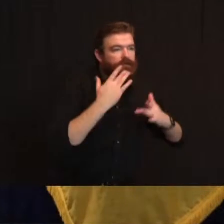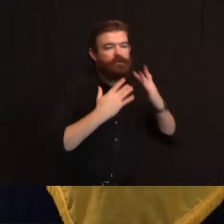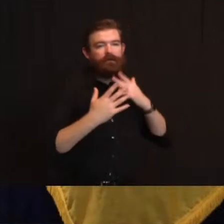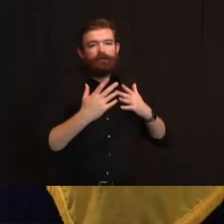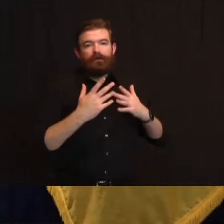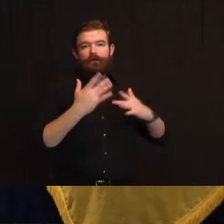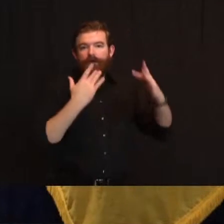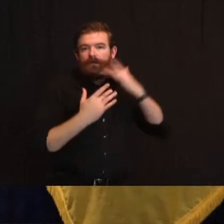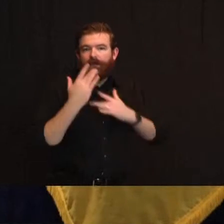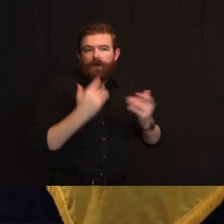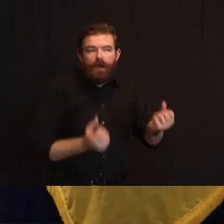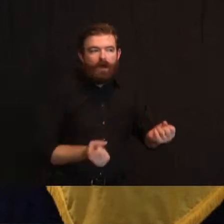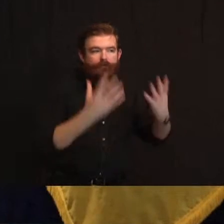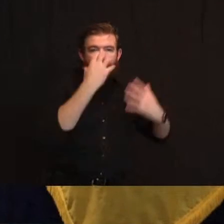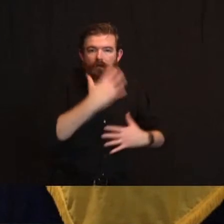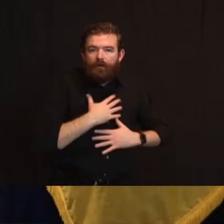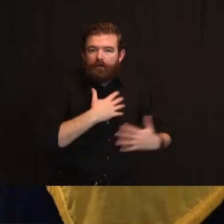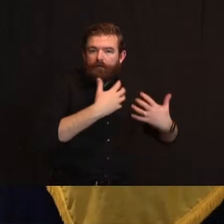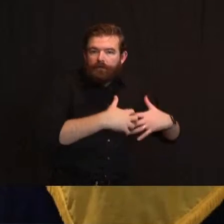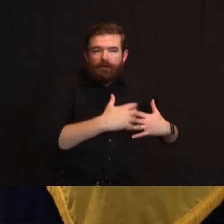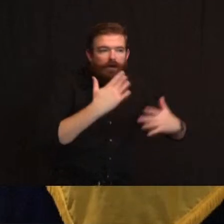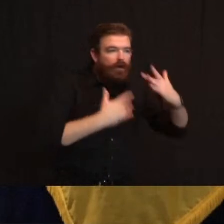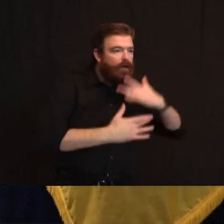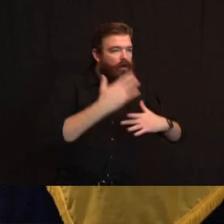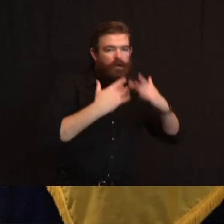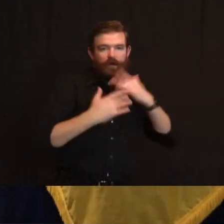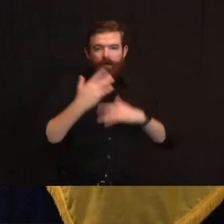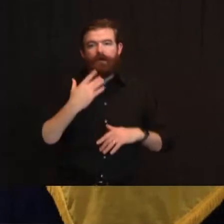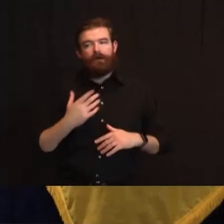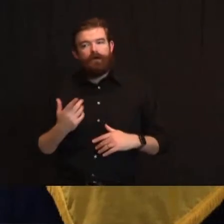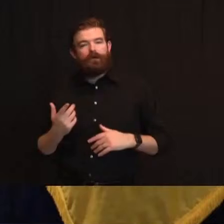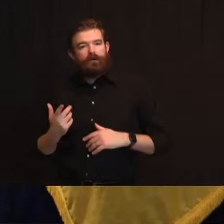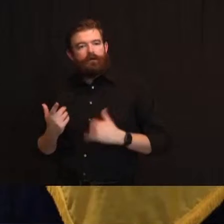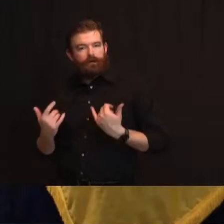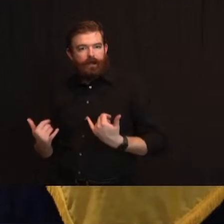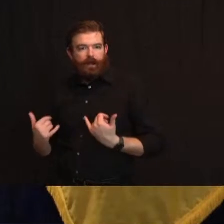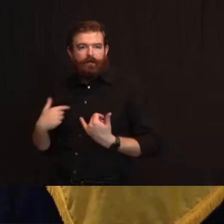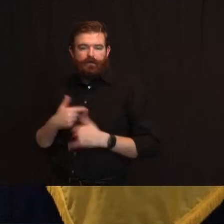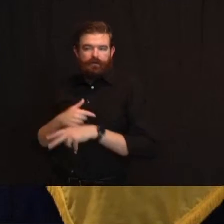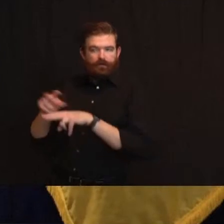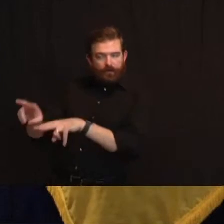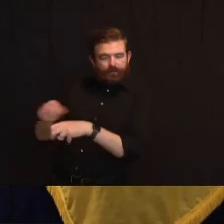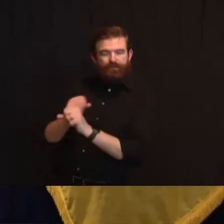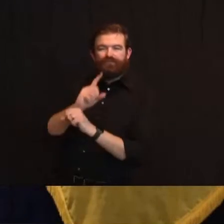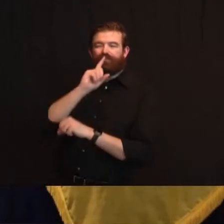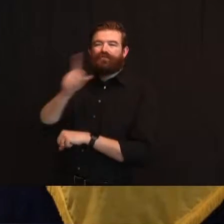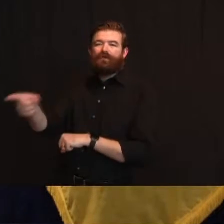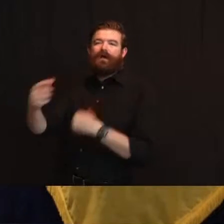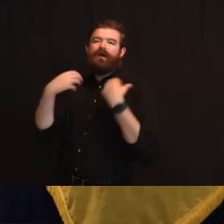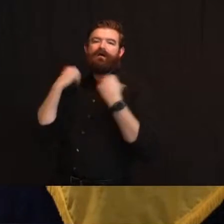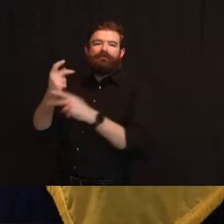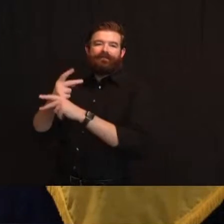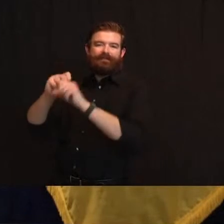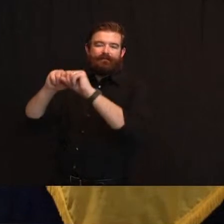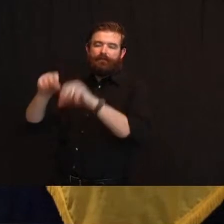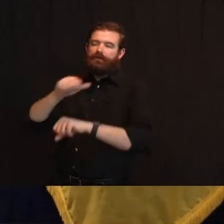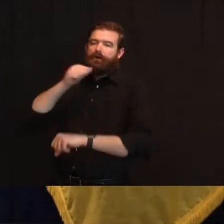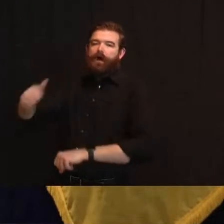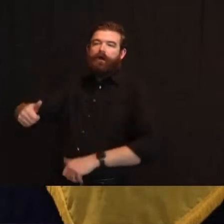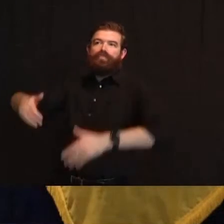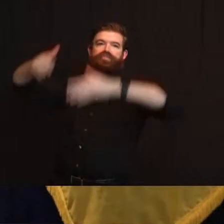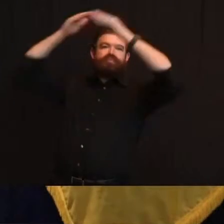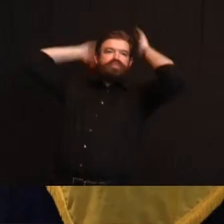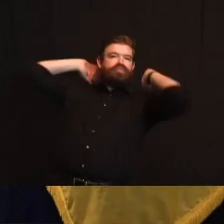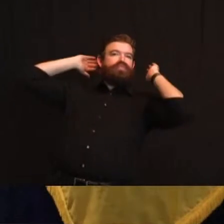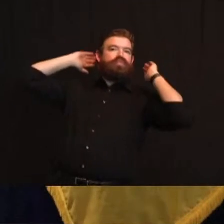hospital, making sure that our healthcare system does not get overrun. And if we come anywhere close to that, we will take significant action.